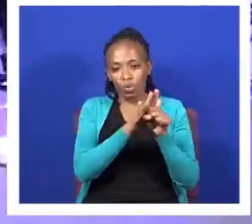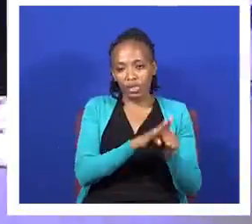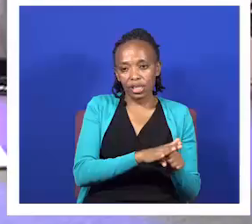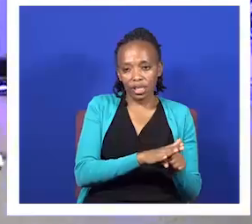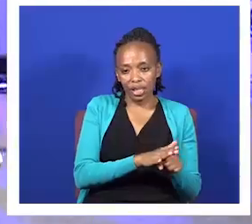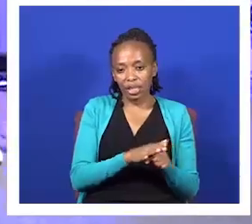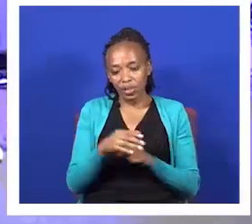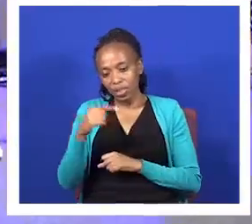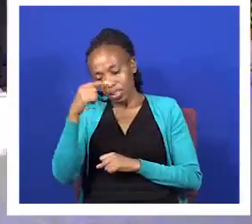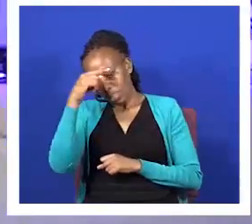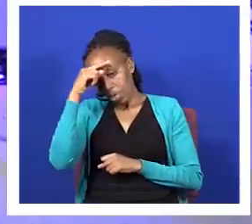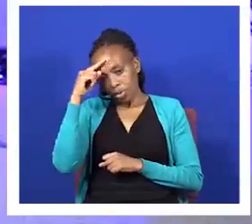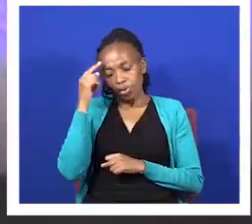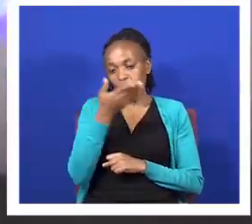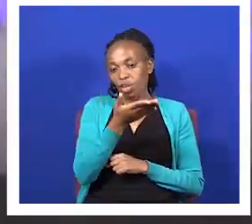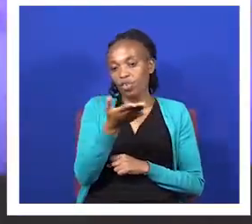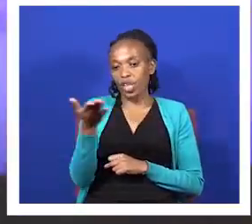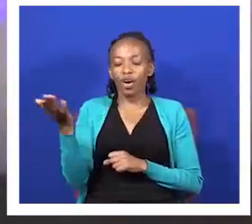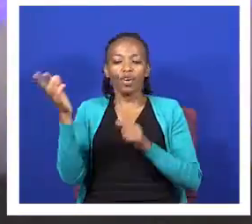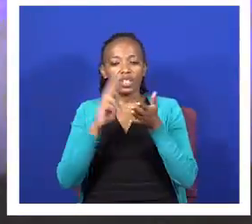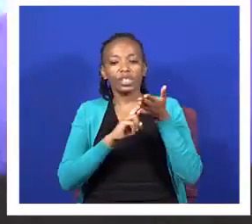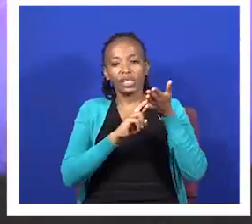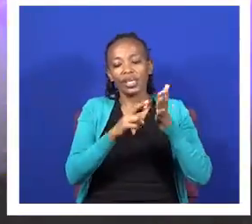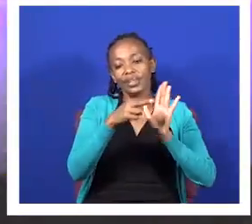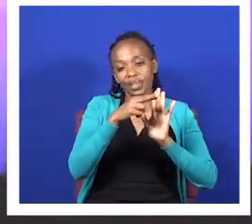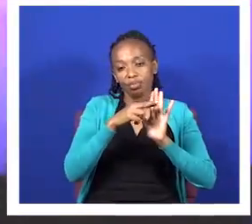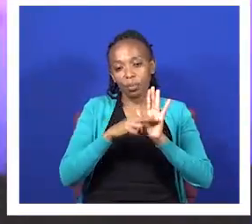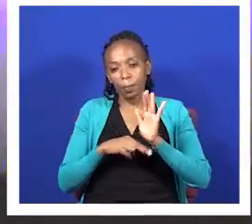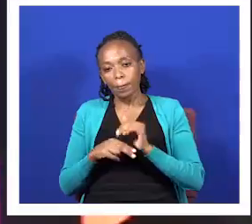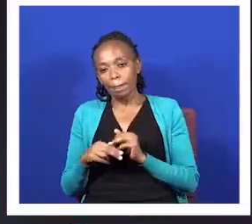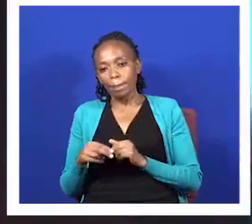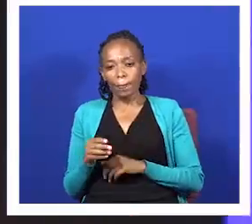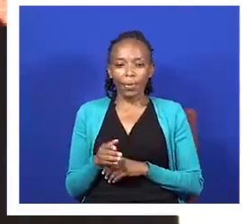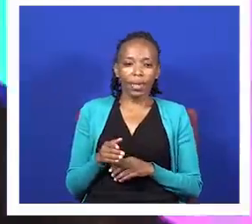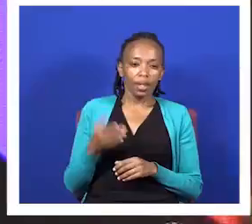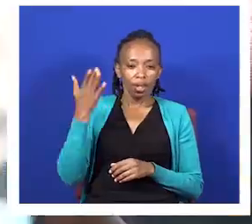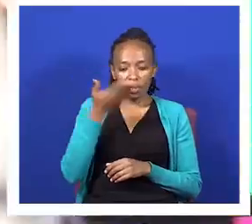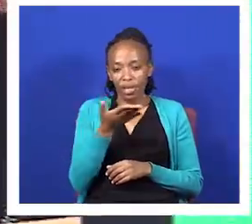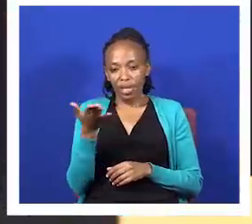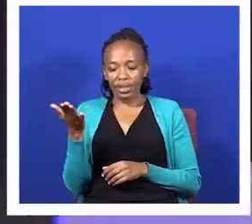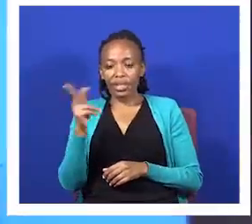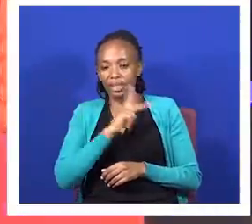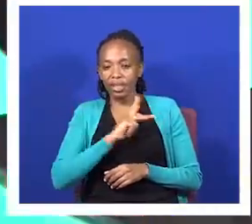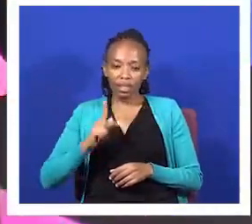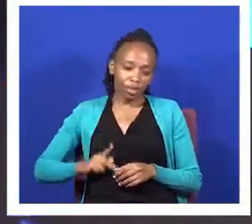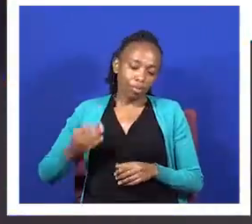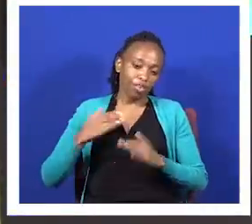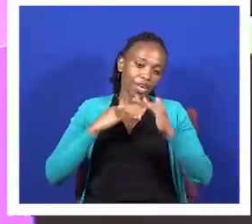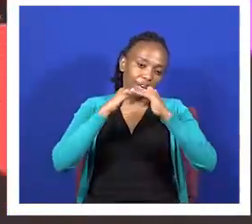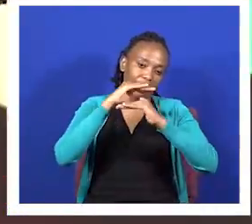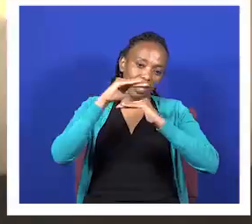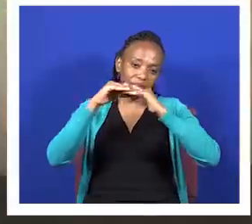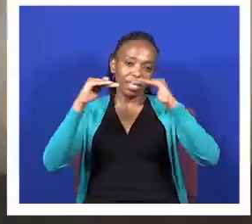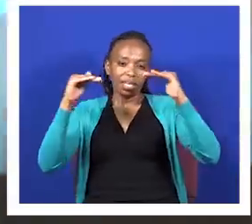who are persecuted because of righteousness, for theirs is the